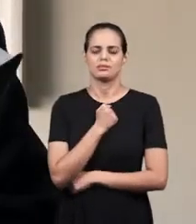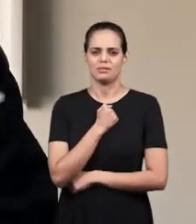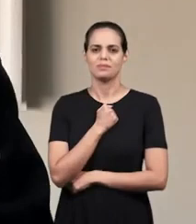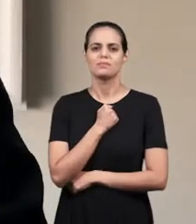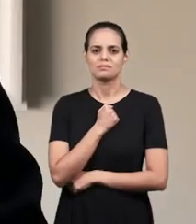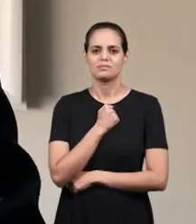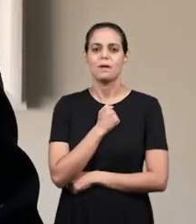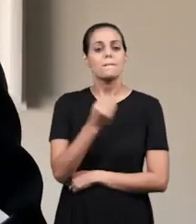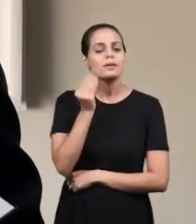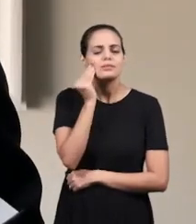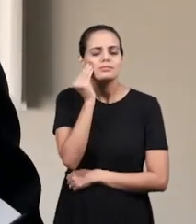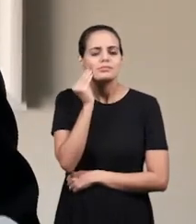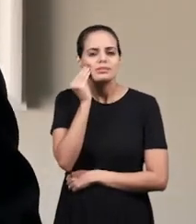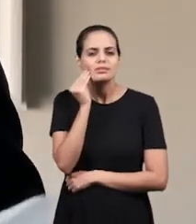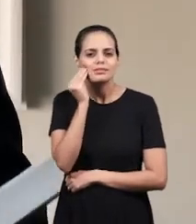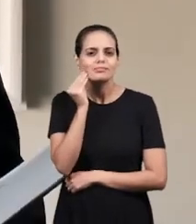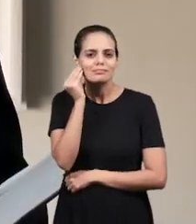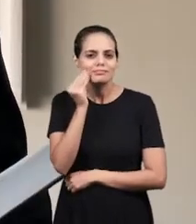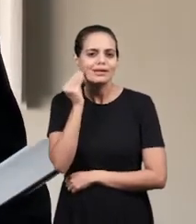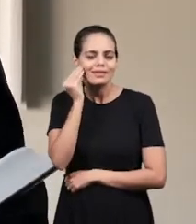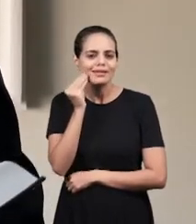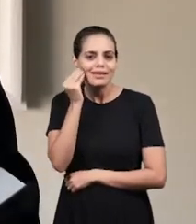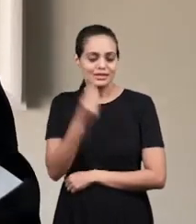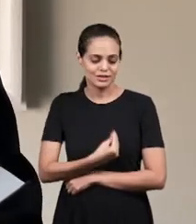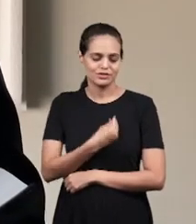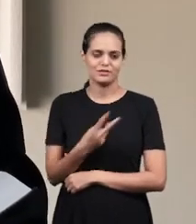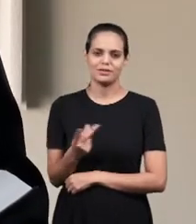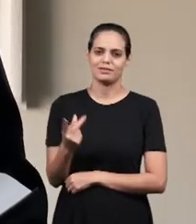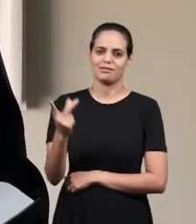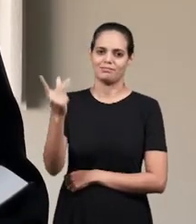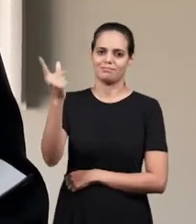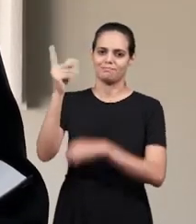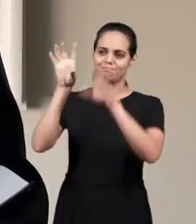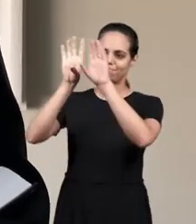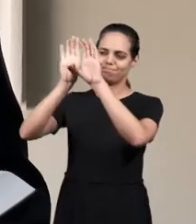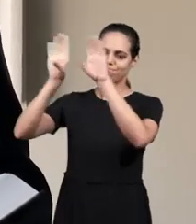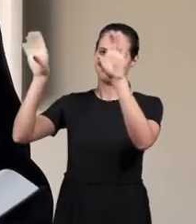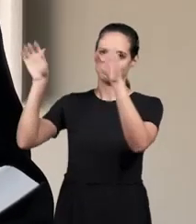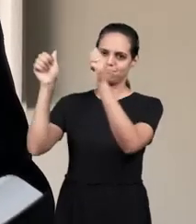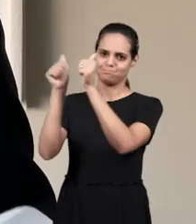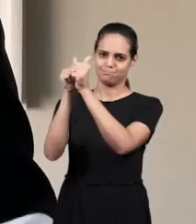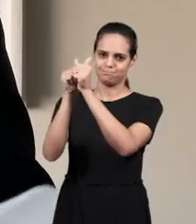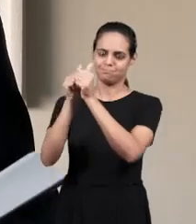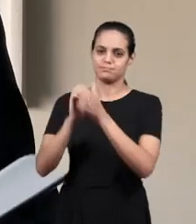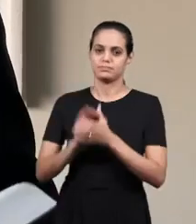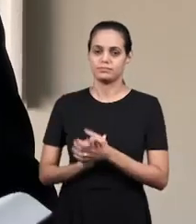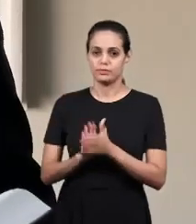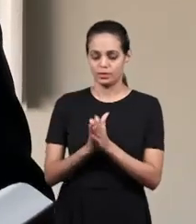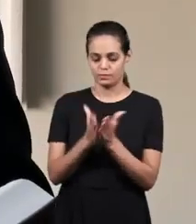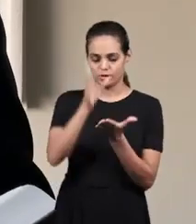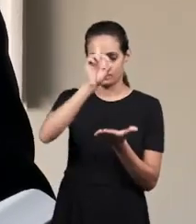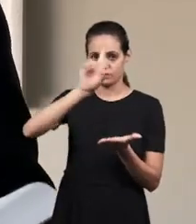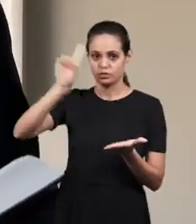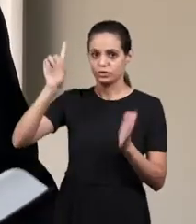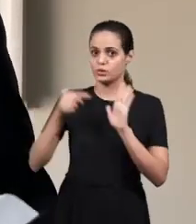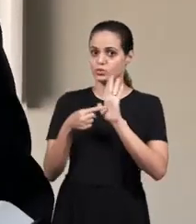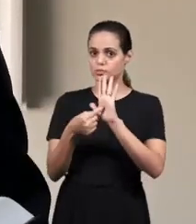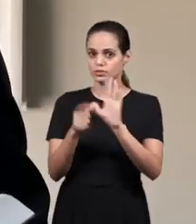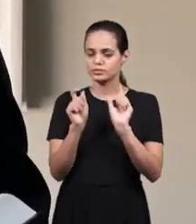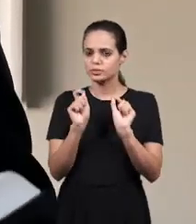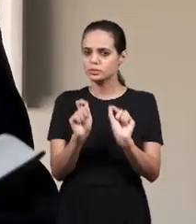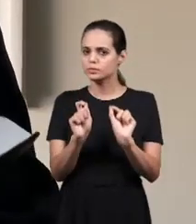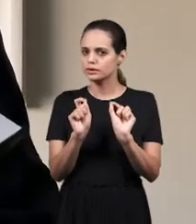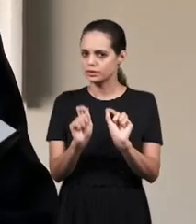that they constrained him to stay with them, to abide with them, the Word says that Lord Jesus took the bread, blessed and broke